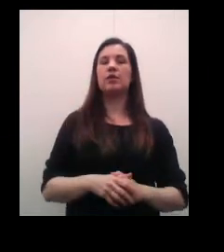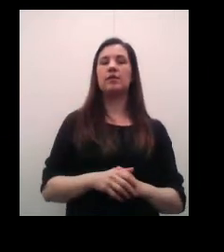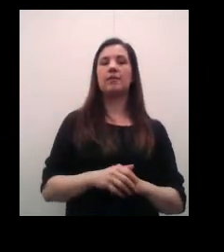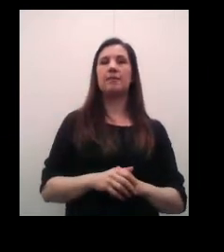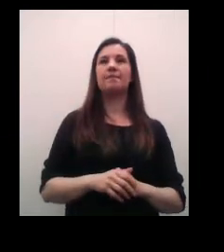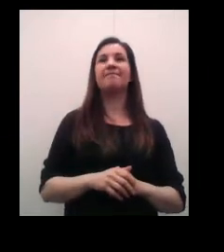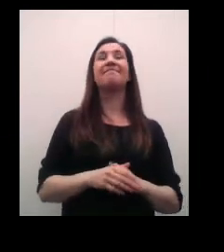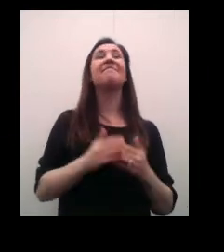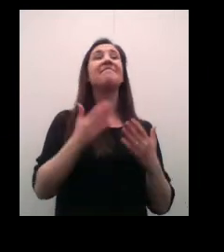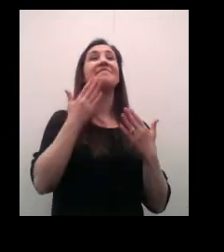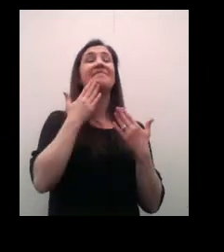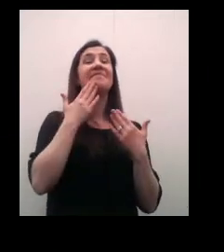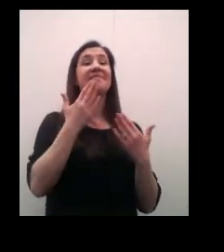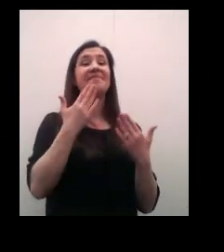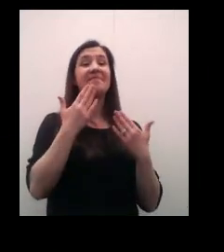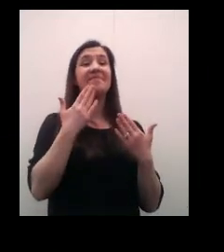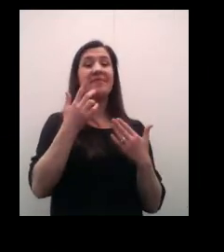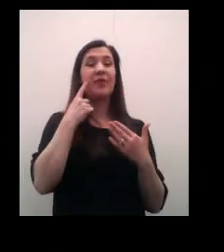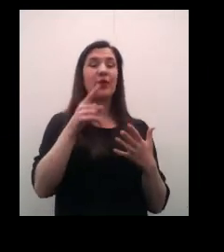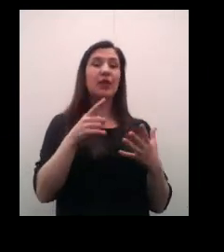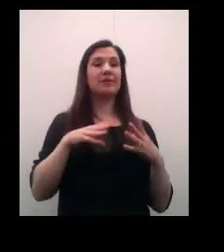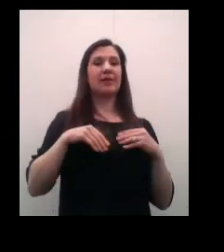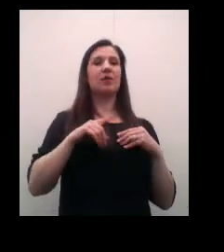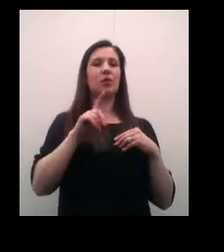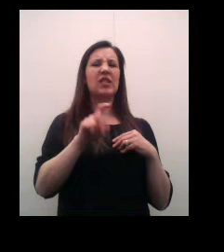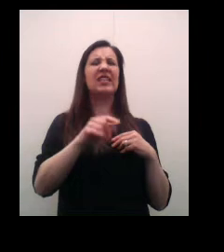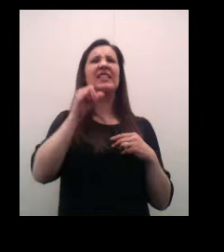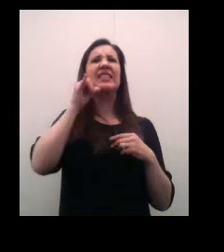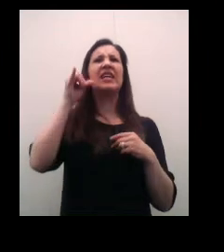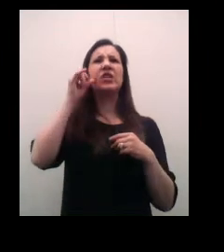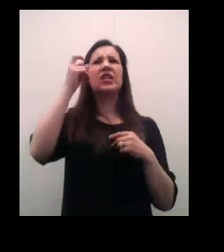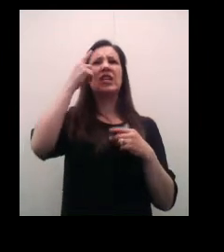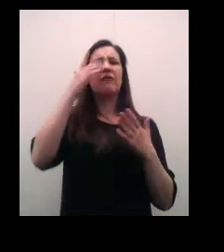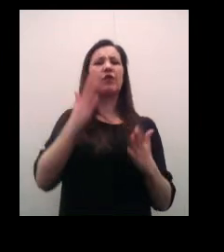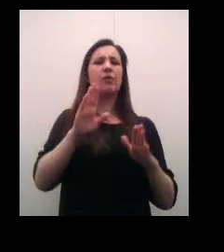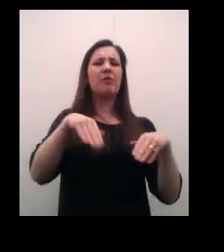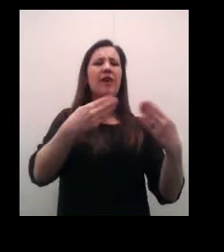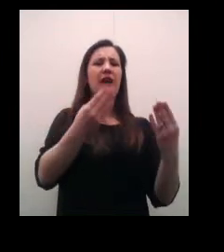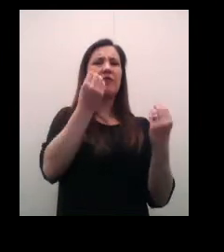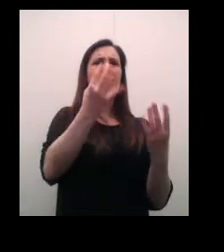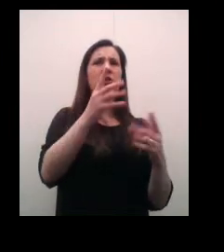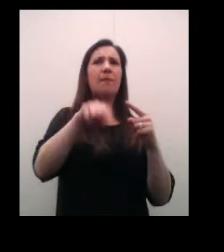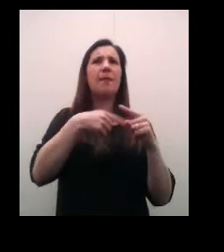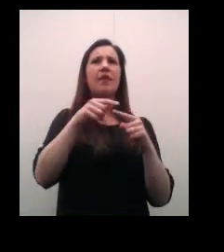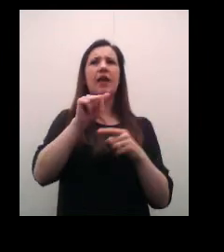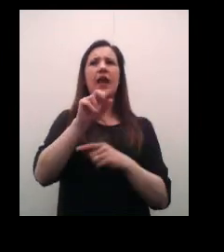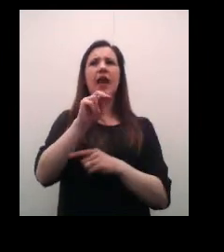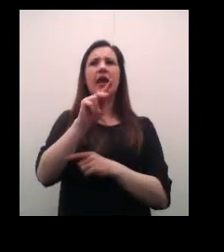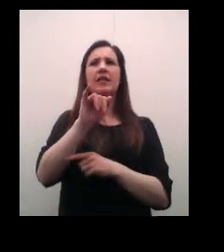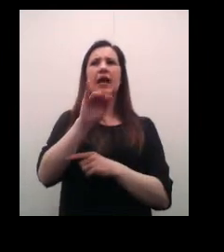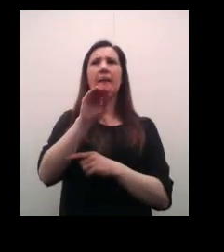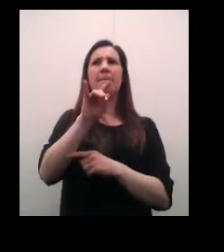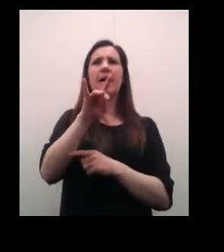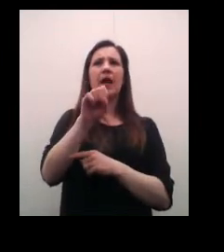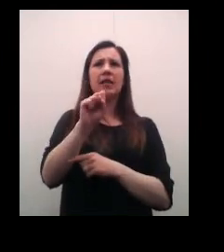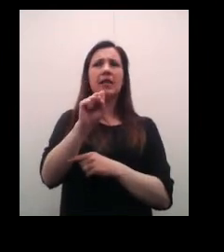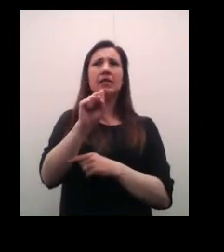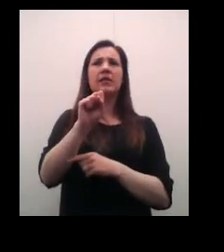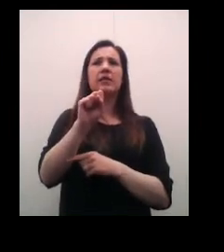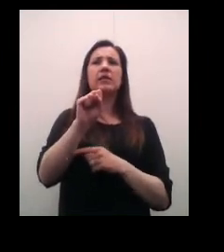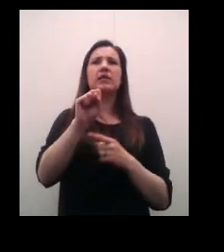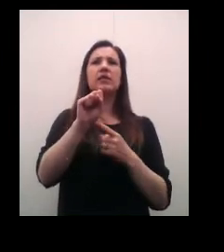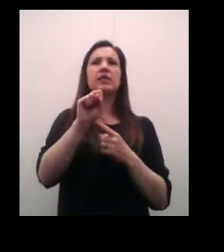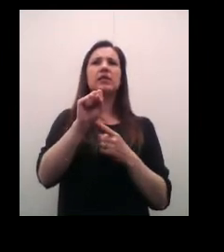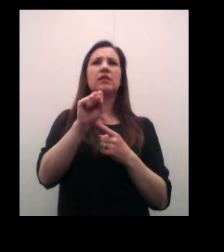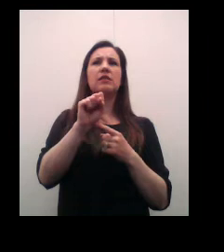Hey, Mark, thanks so much for taking questions today. Yesterday, the governor provided an update on the antibody tests that were conducted statewide,